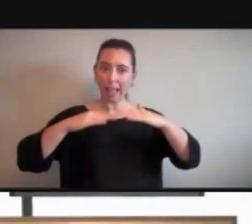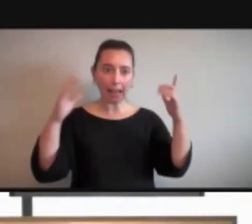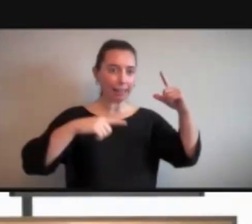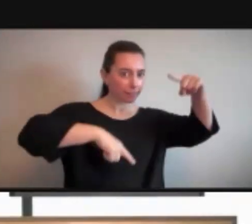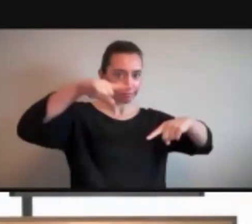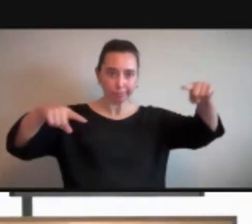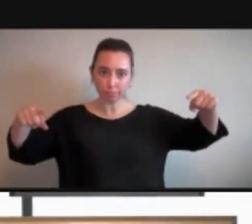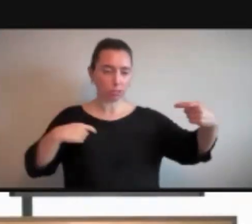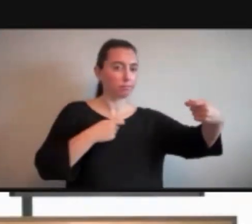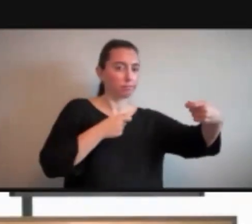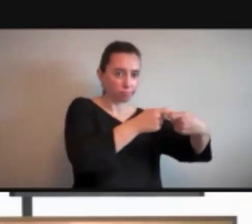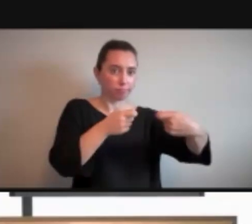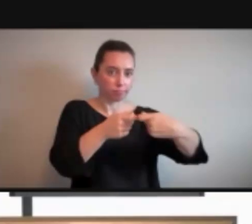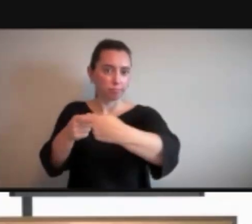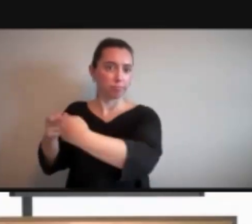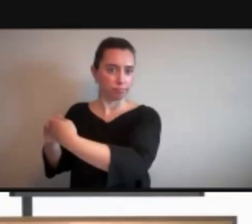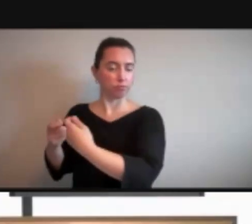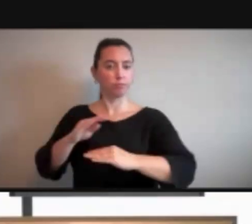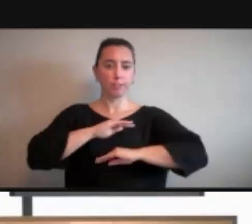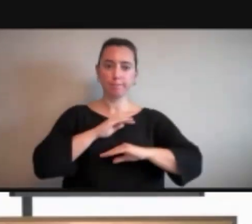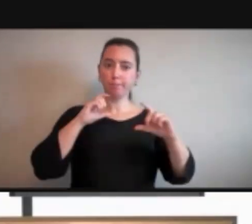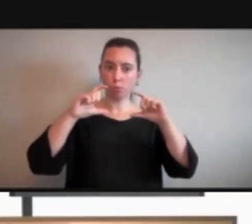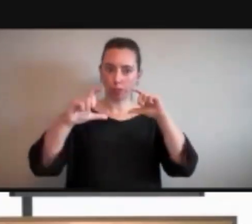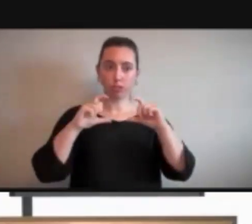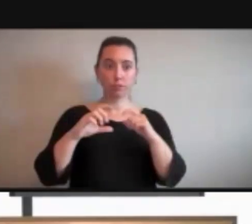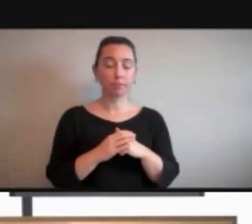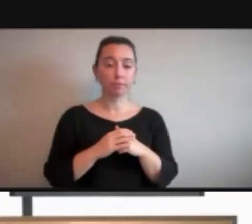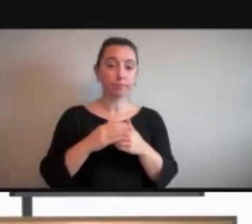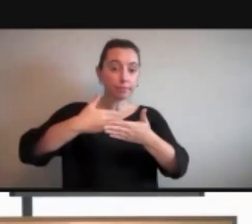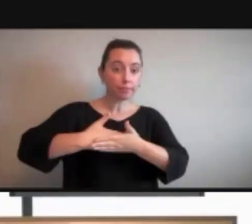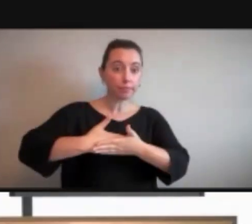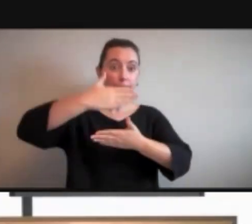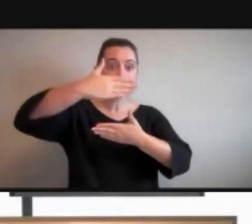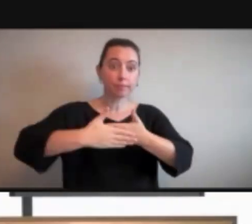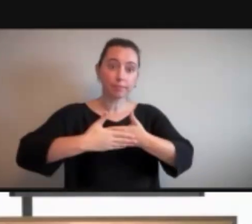basically not effective communication. Next slide, please.